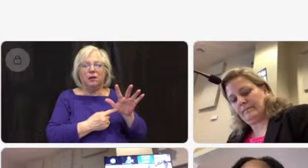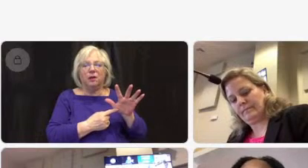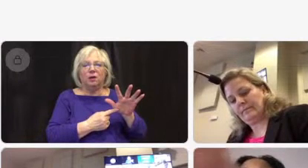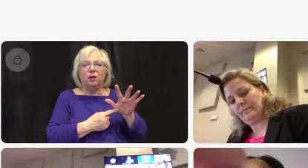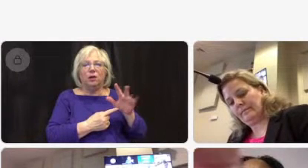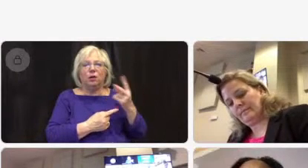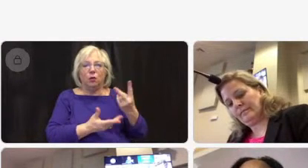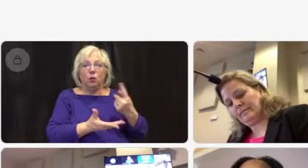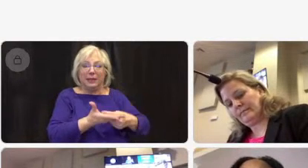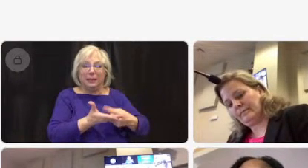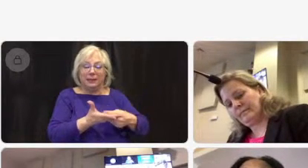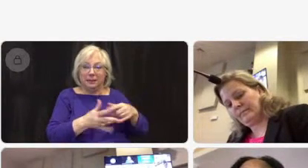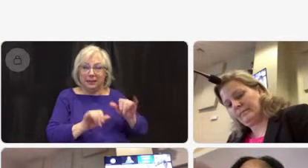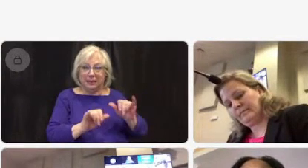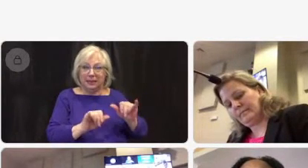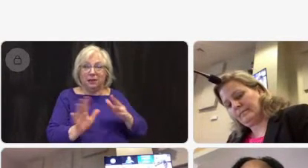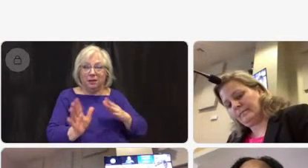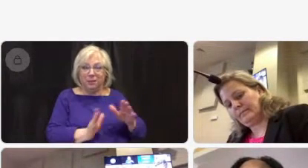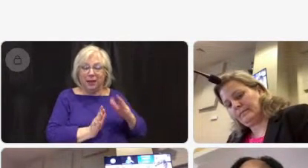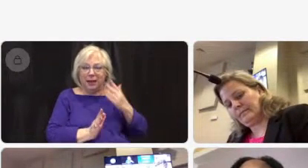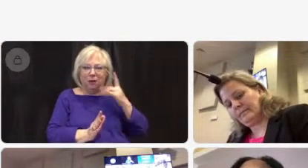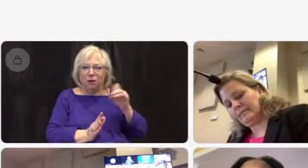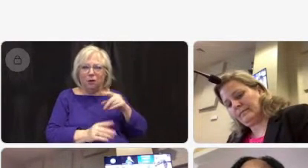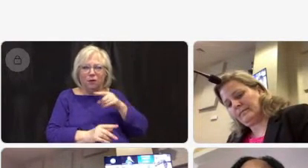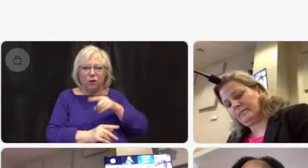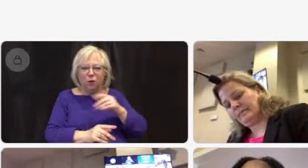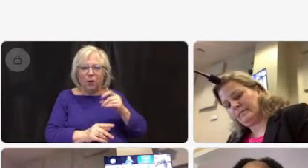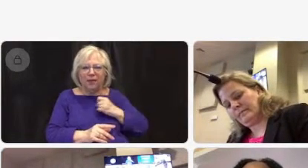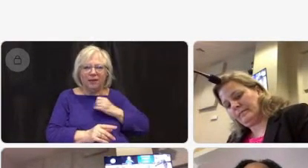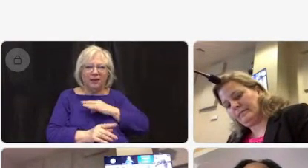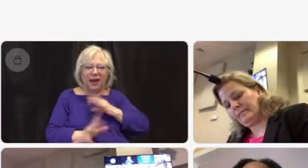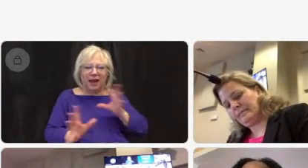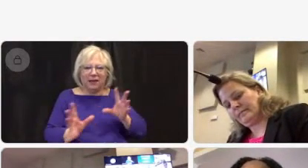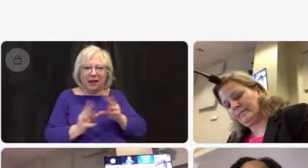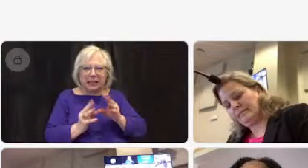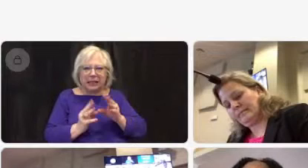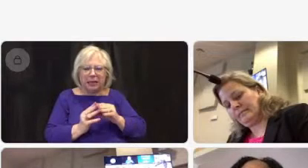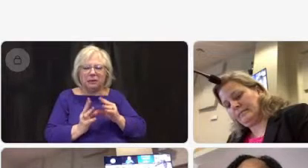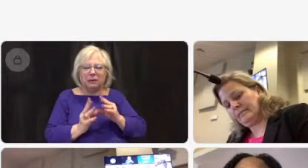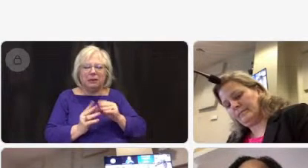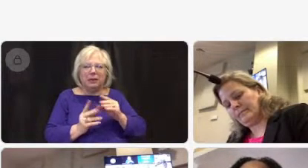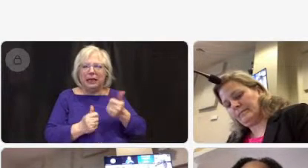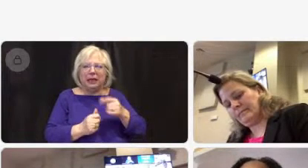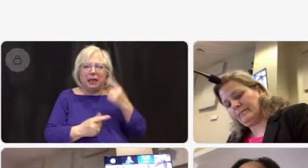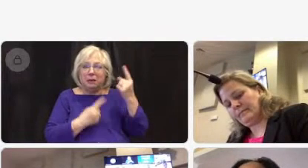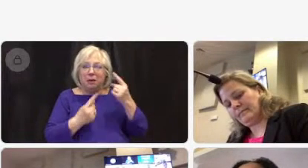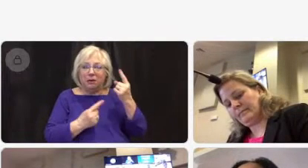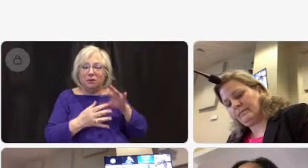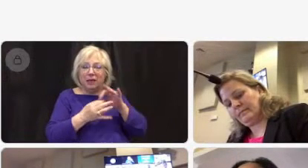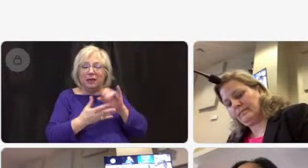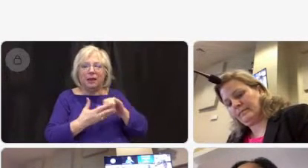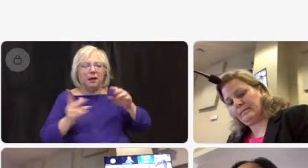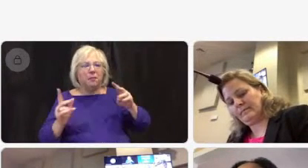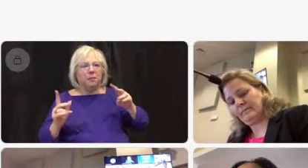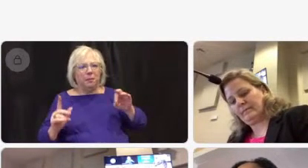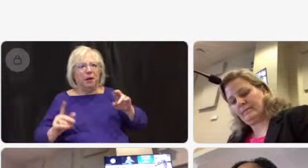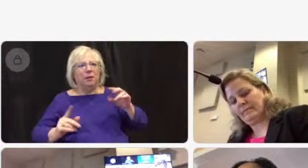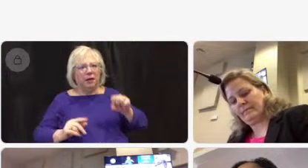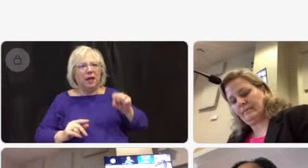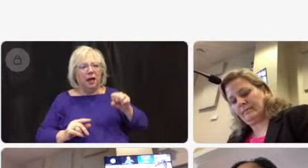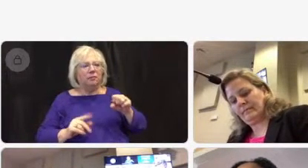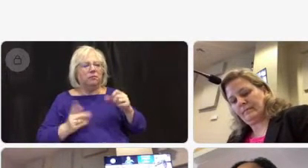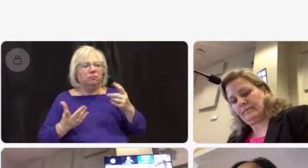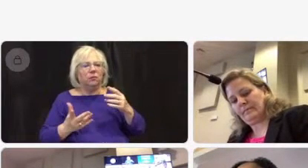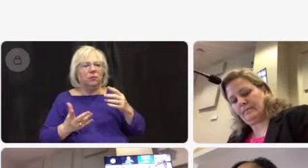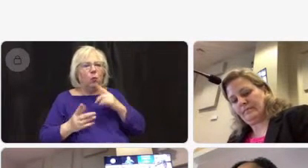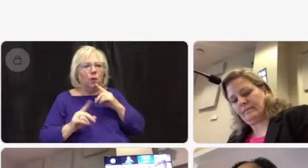discussions. Is that still the plan? I don't know if you and staff got together this week and made any thoughts on that. Yeah, we'll address one of that. I just want